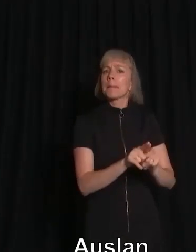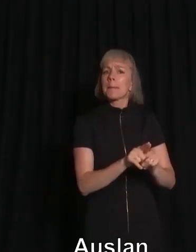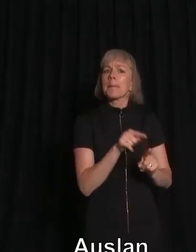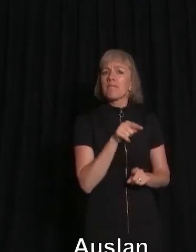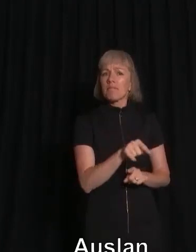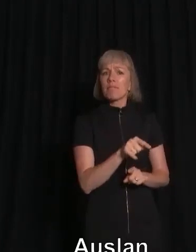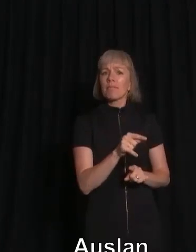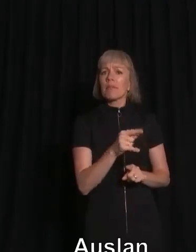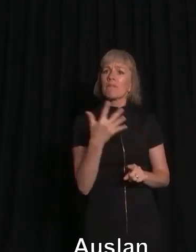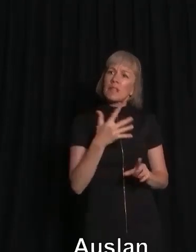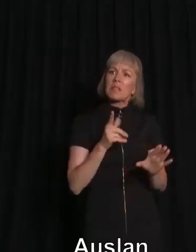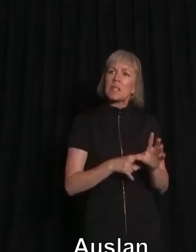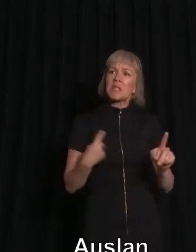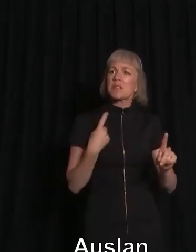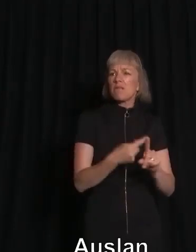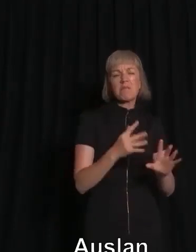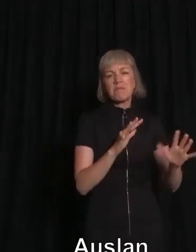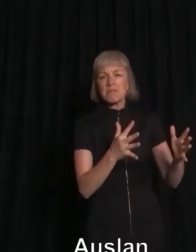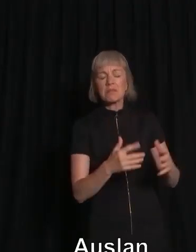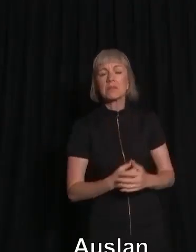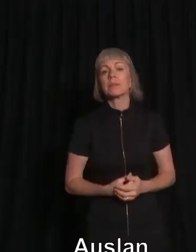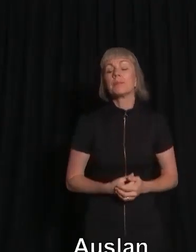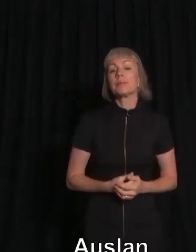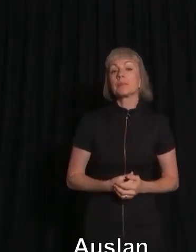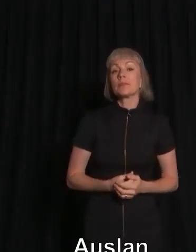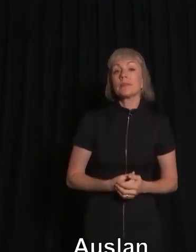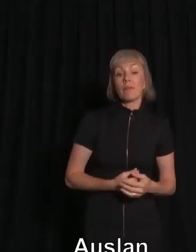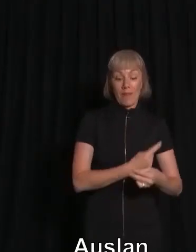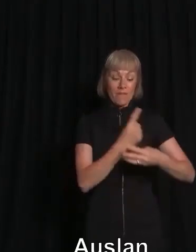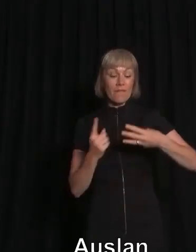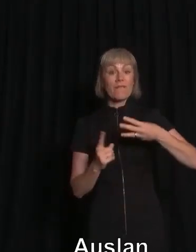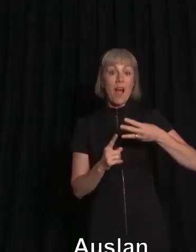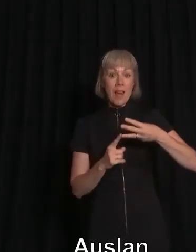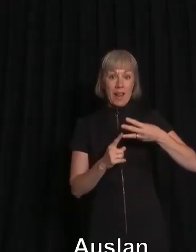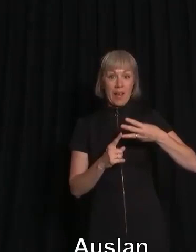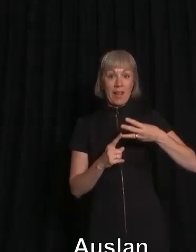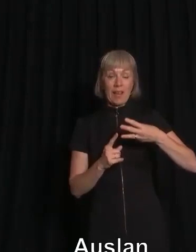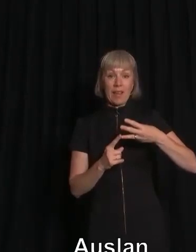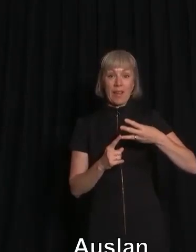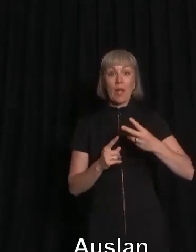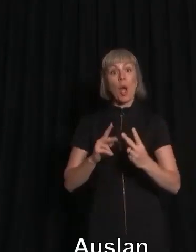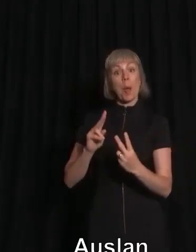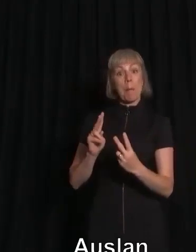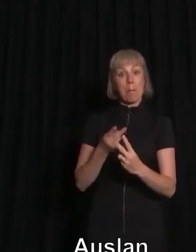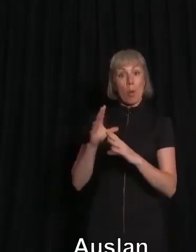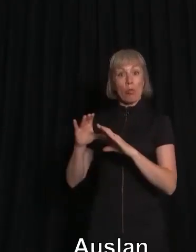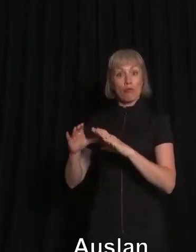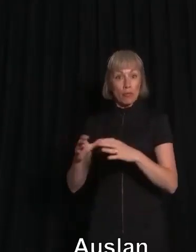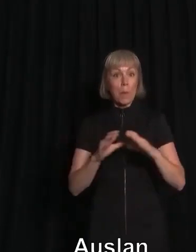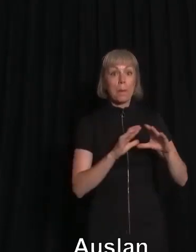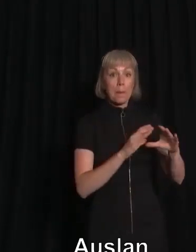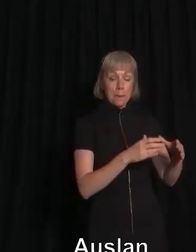last 15 years, I would say. And then finally, both populations, both groups, suffer from